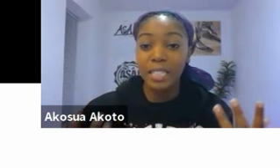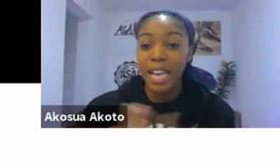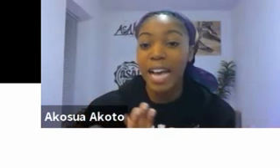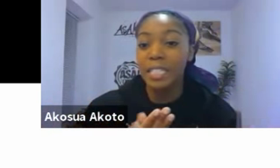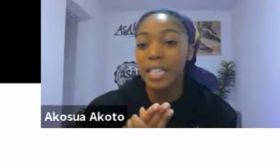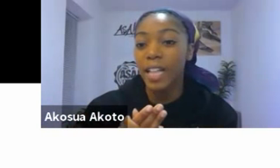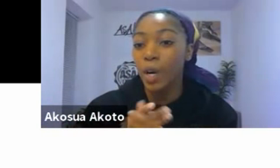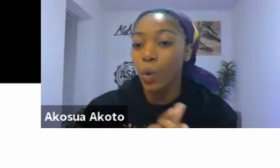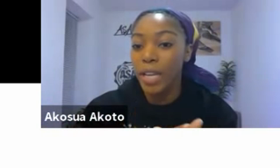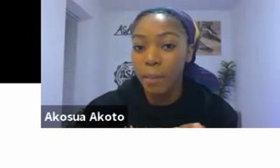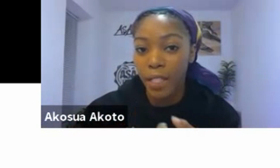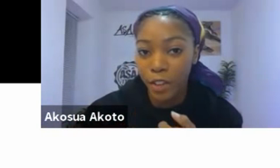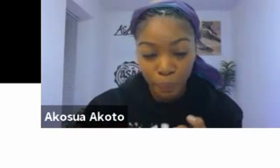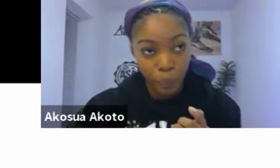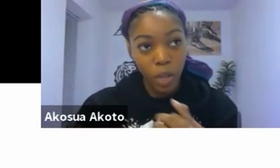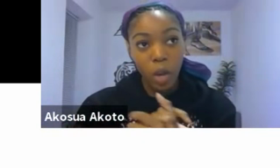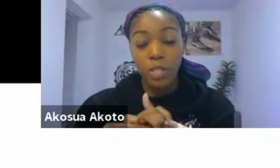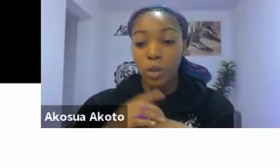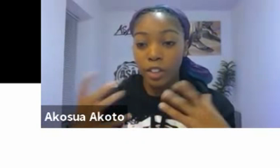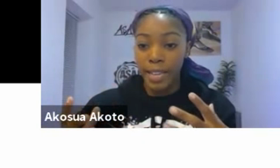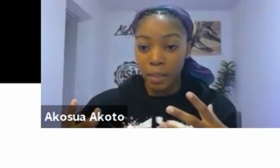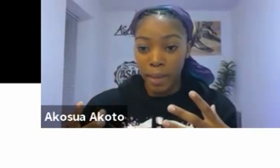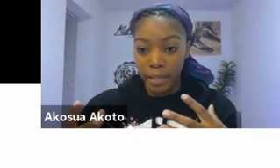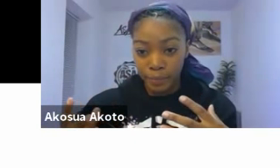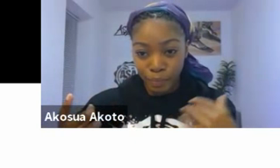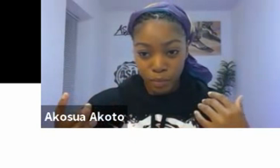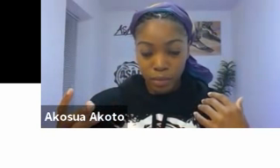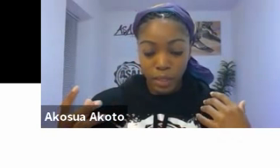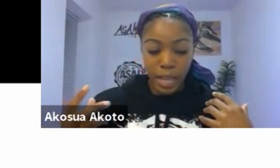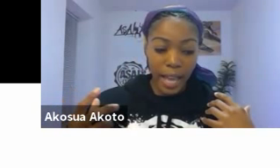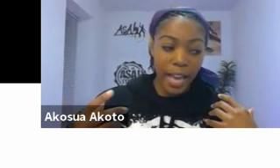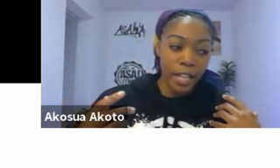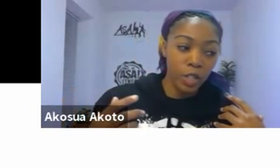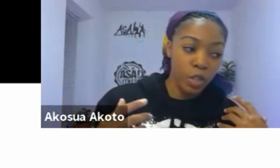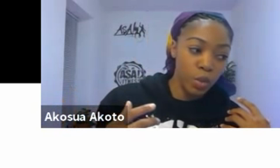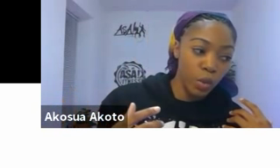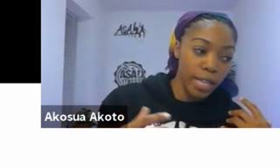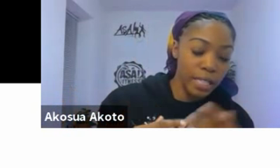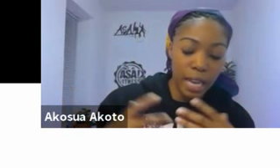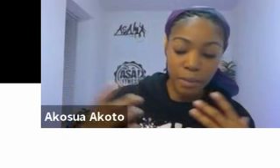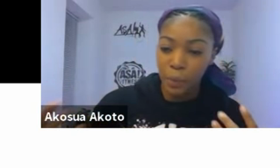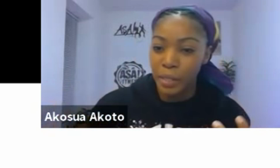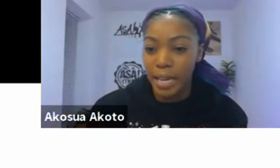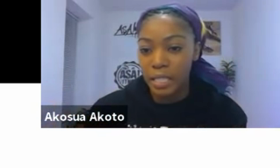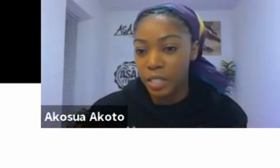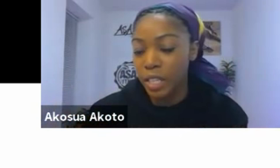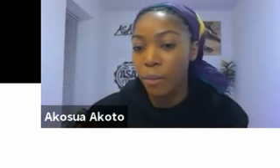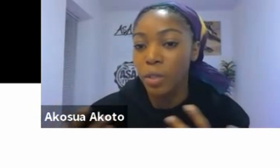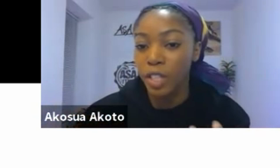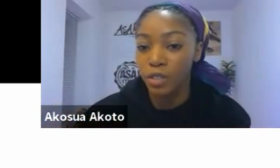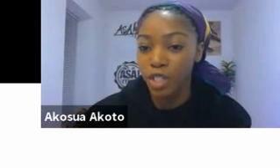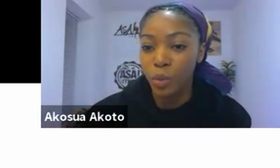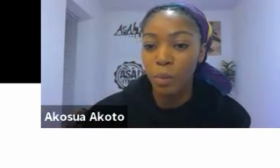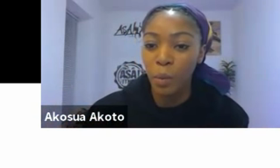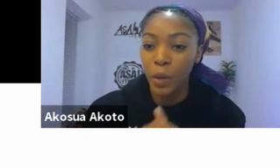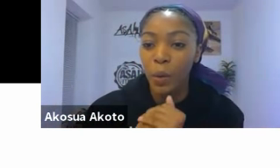function. Legend has it that a queen mother was on her deathbed. And anytime someone dies, there's